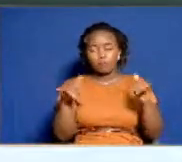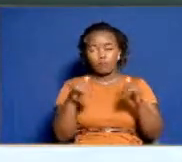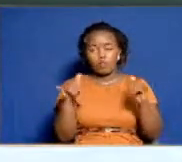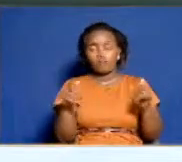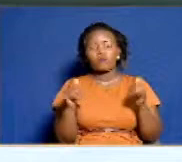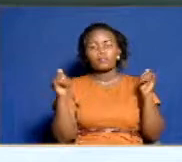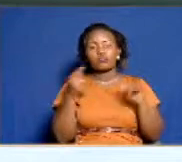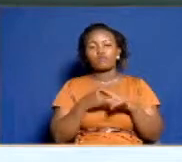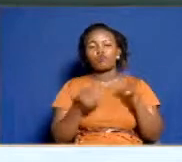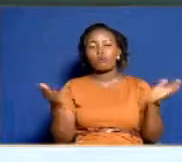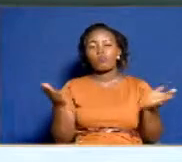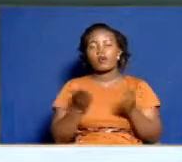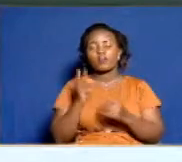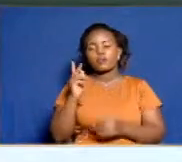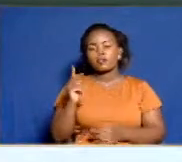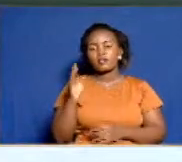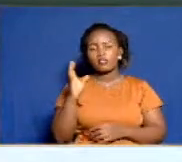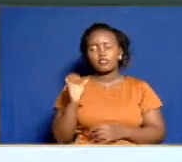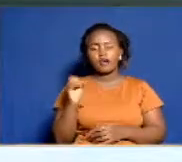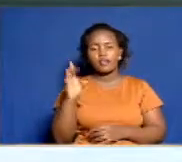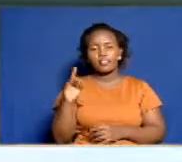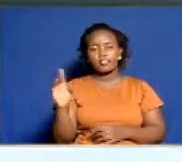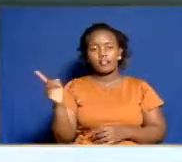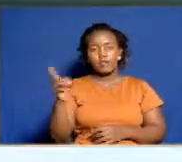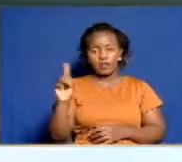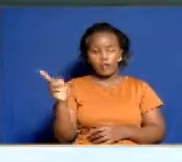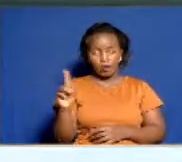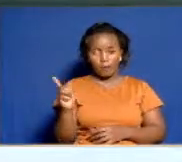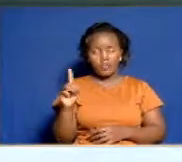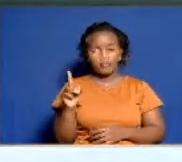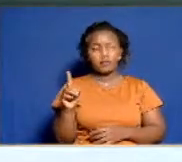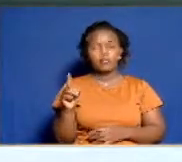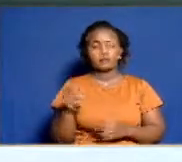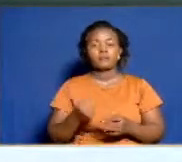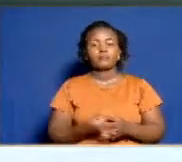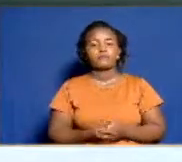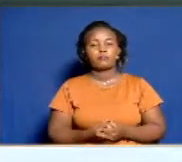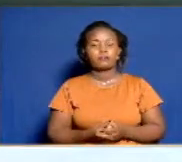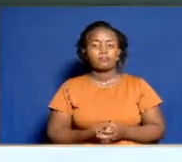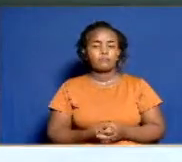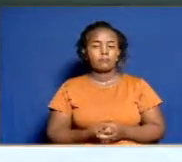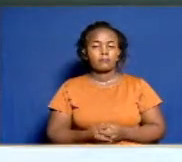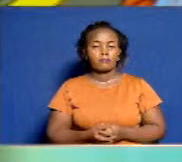Curriculum Development here in Nairobi, I'm Ruth Wamboi.